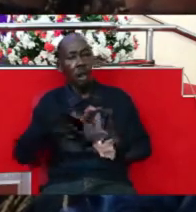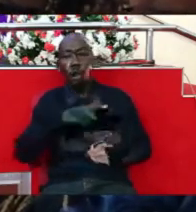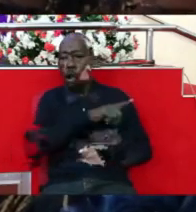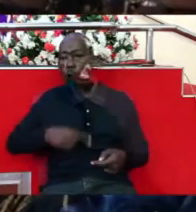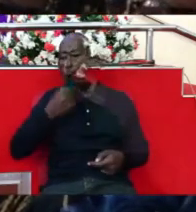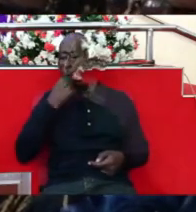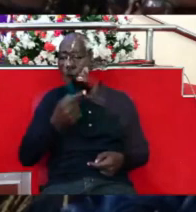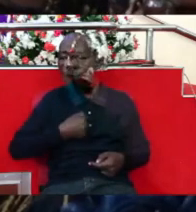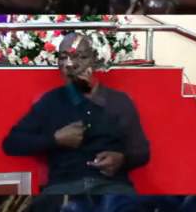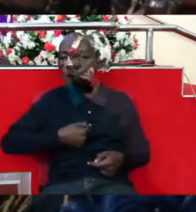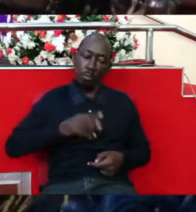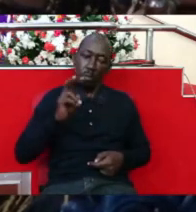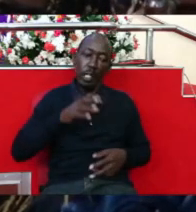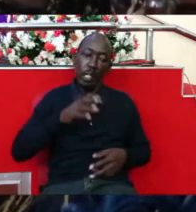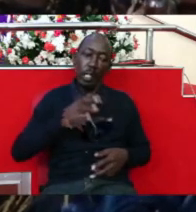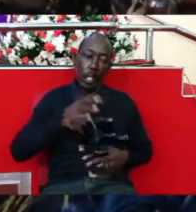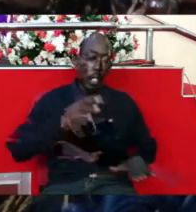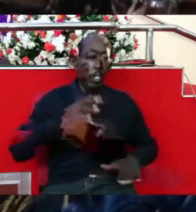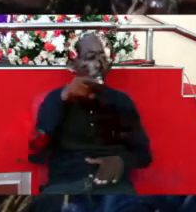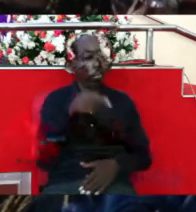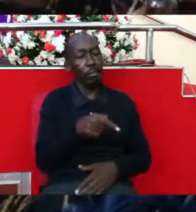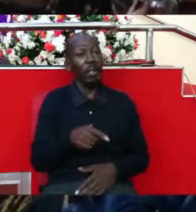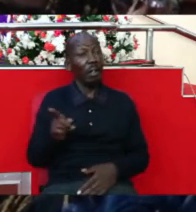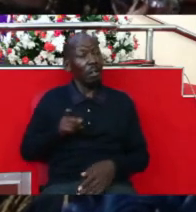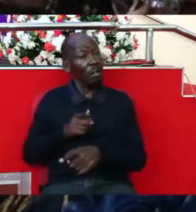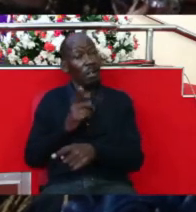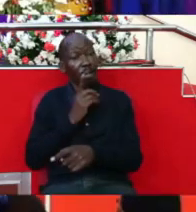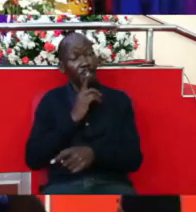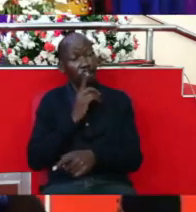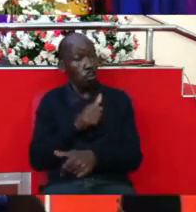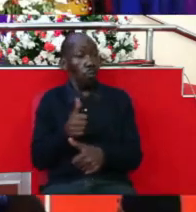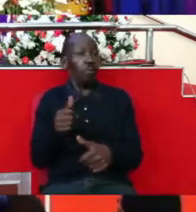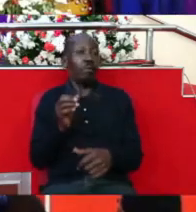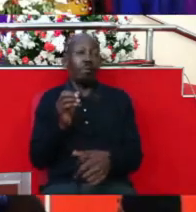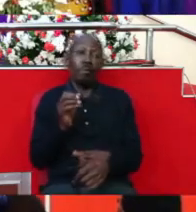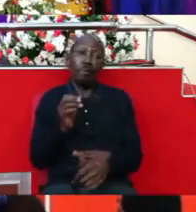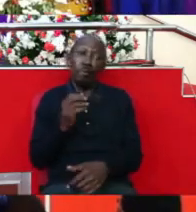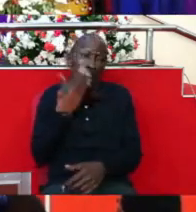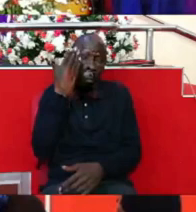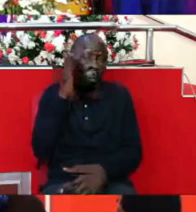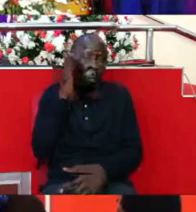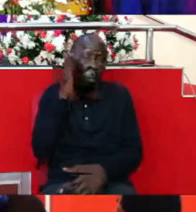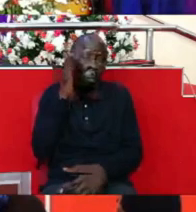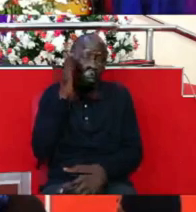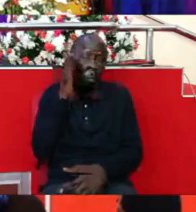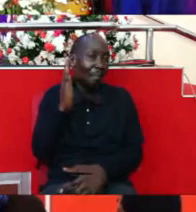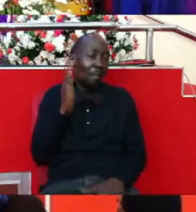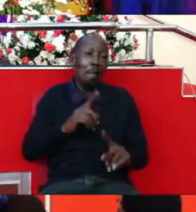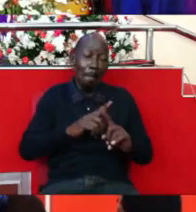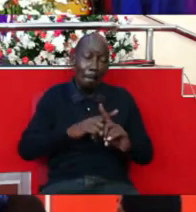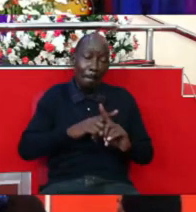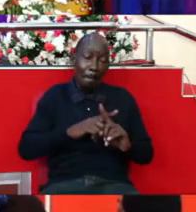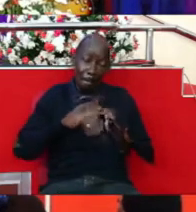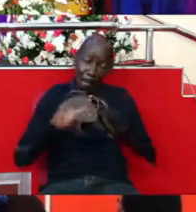land here. And then she said, well, I don't know. But as we